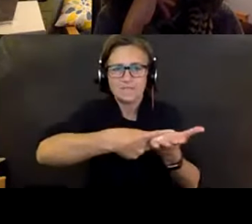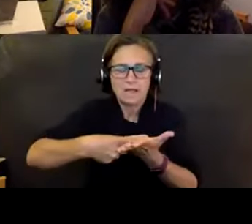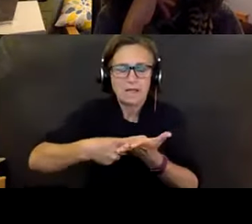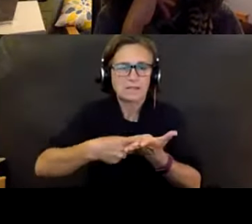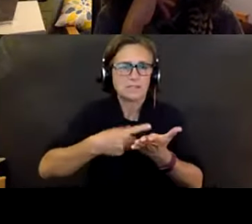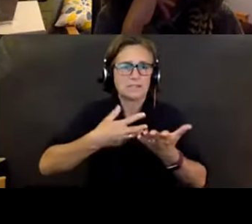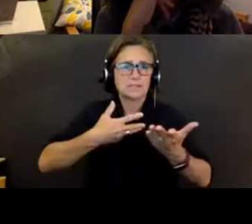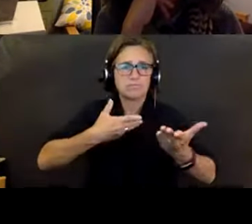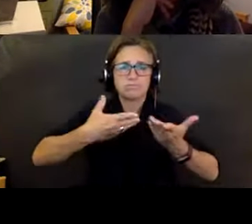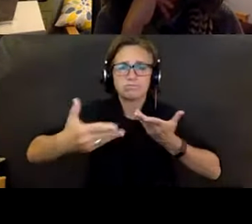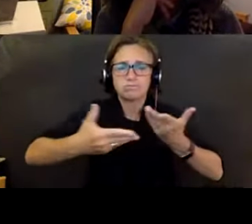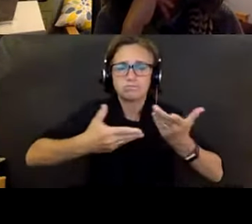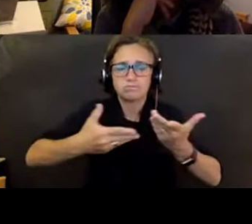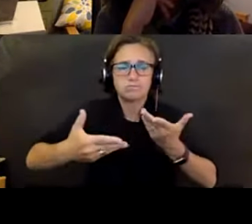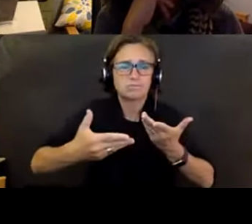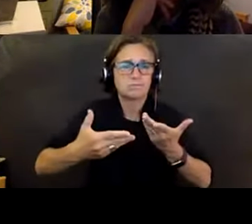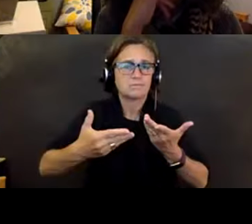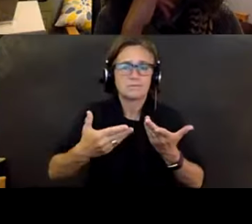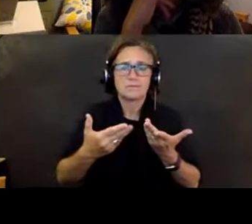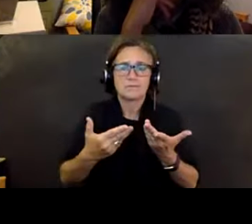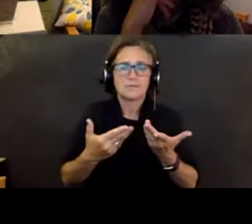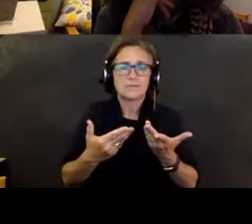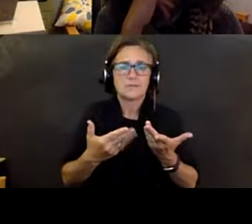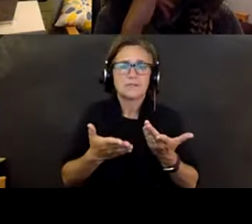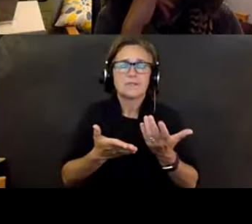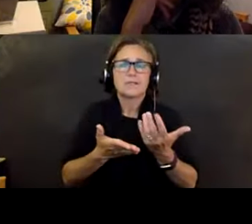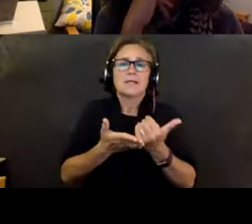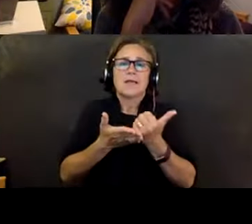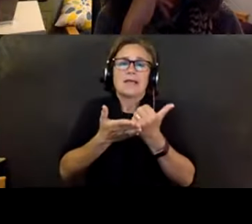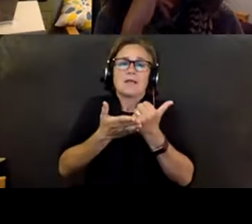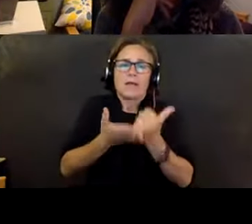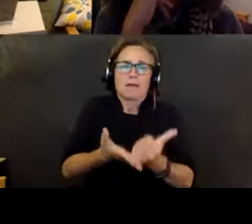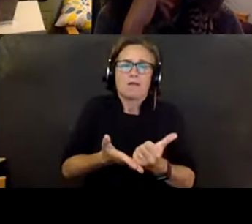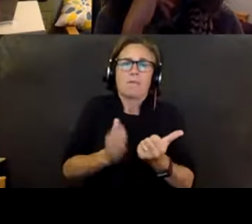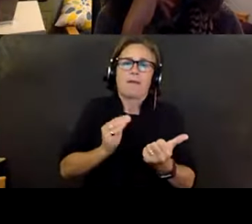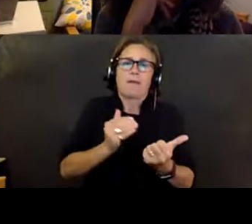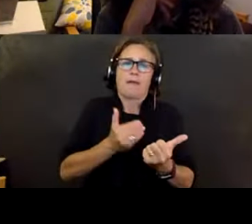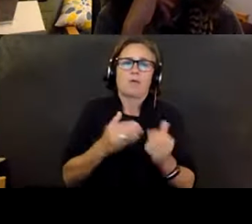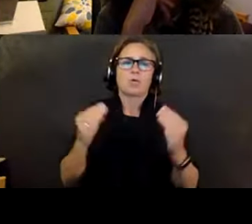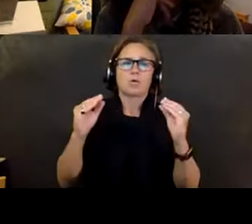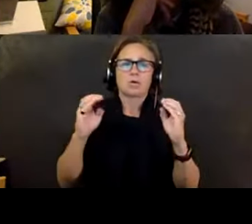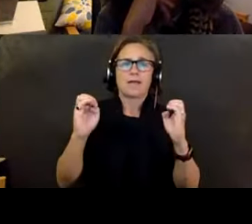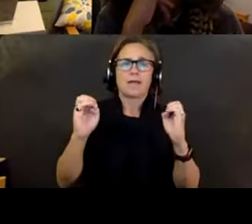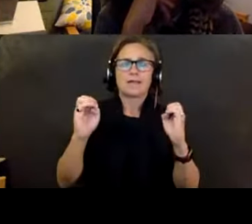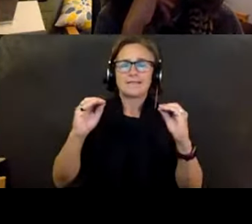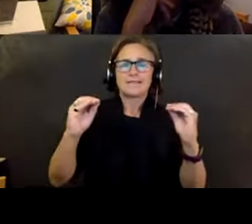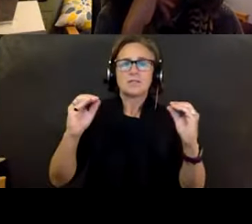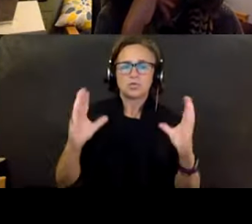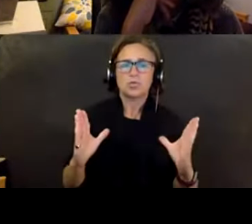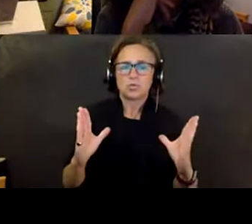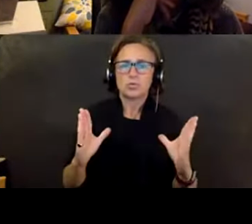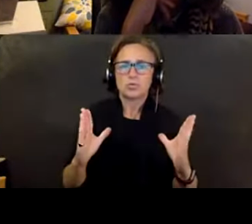if you have any advice on how we can help our educators have difficult conversations about this